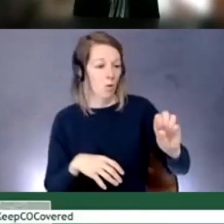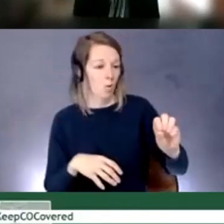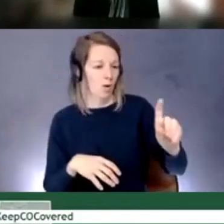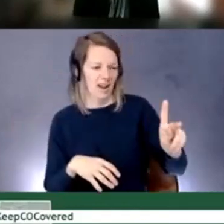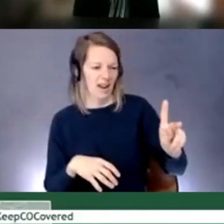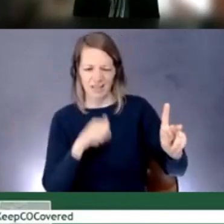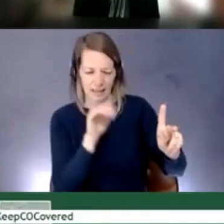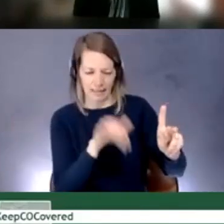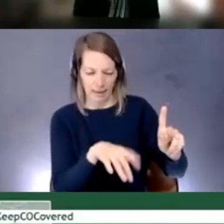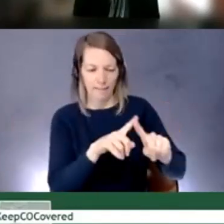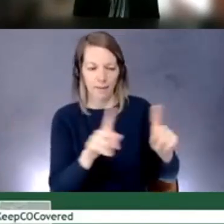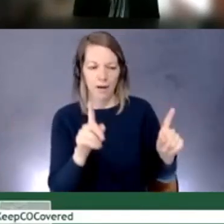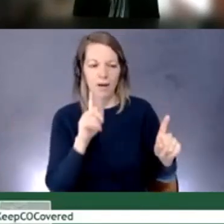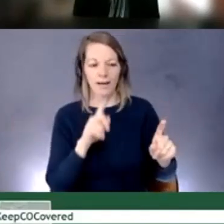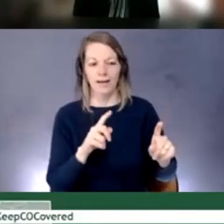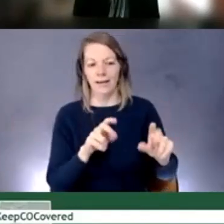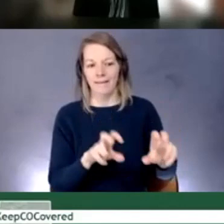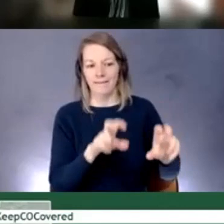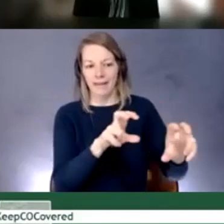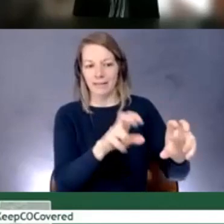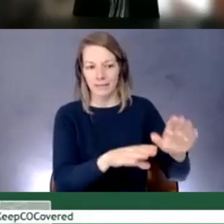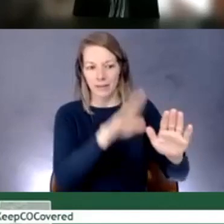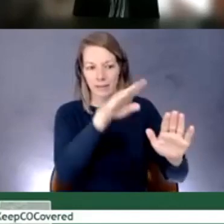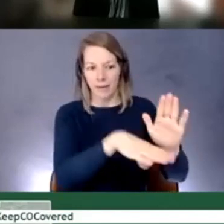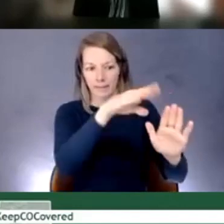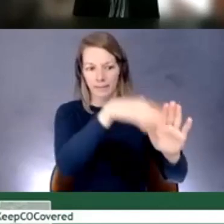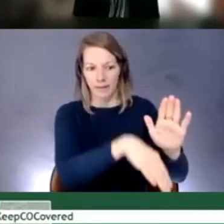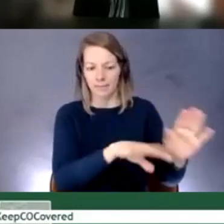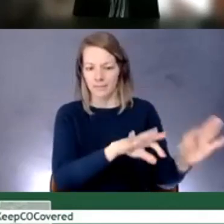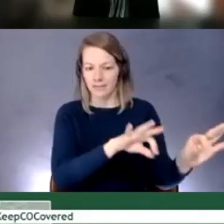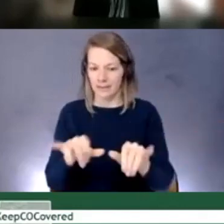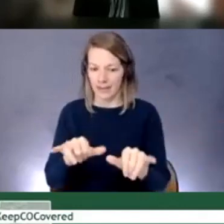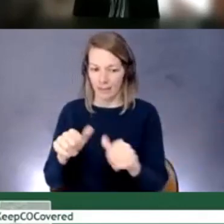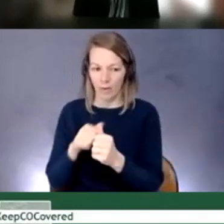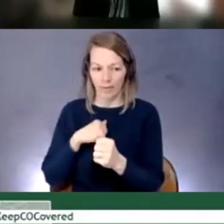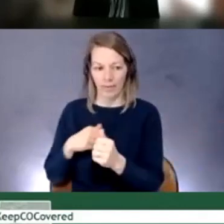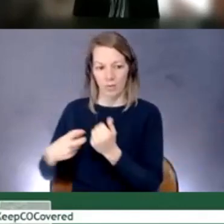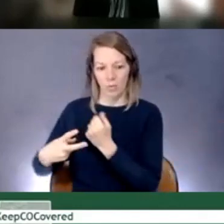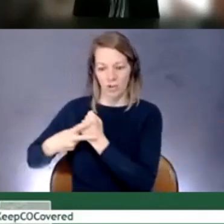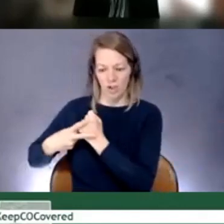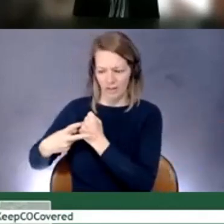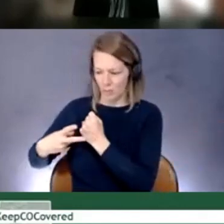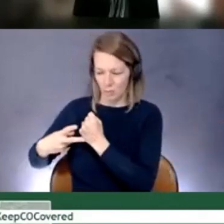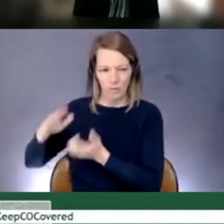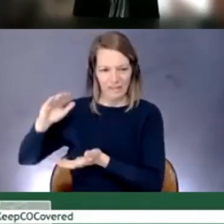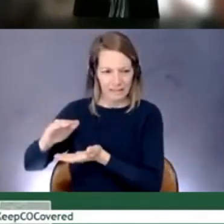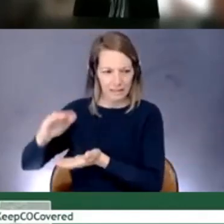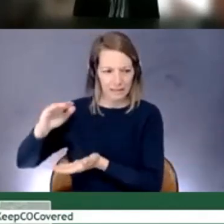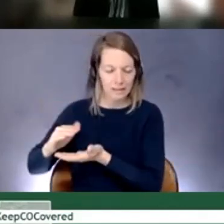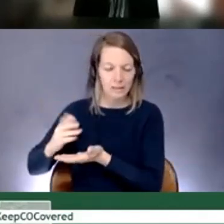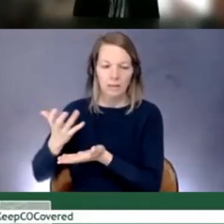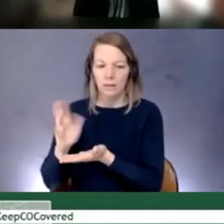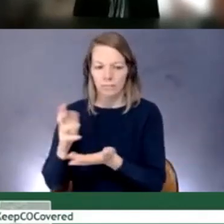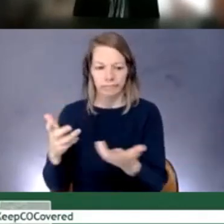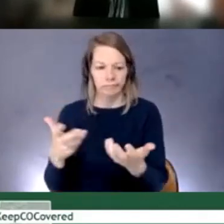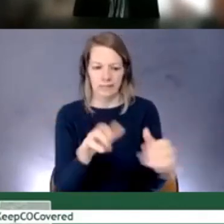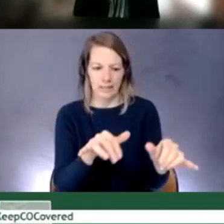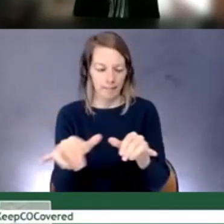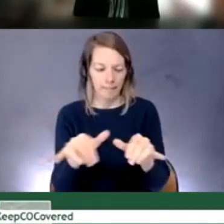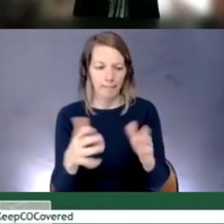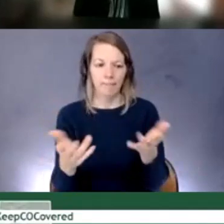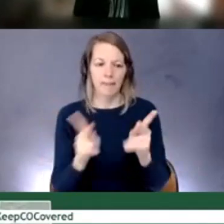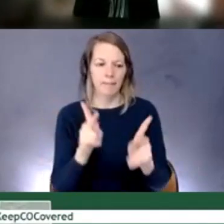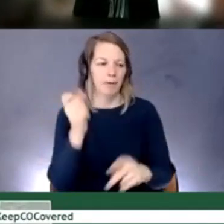funds. It's when investments go up and down on reserves that we're making that akin to. People may understand